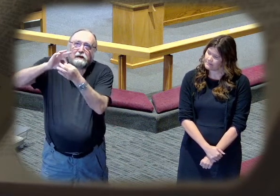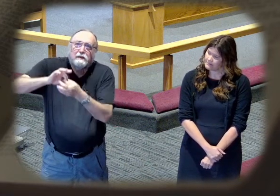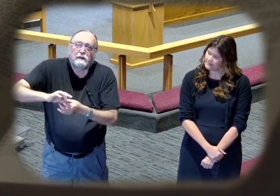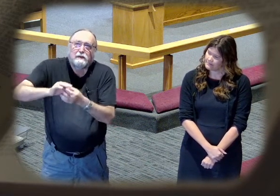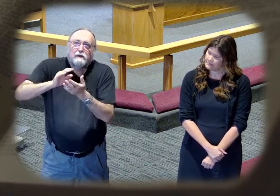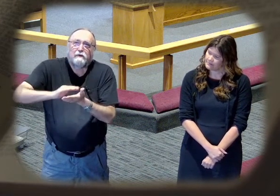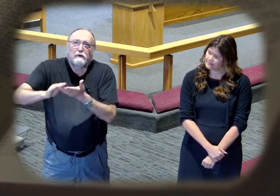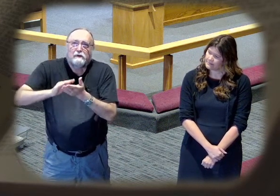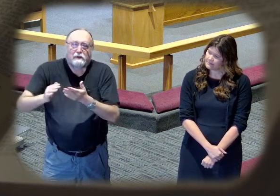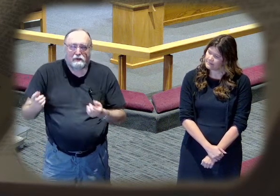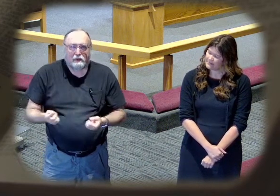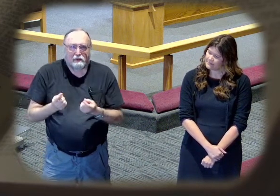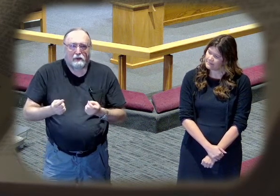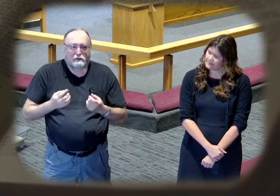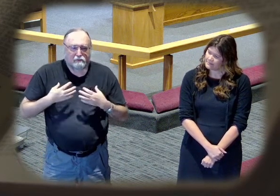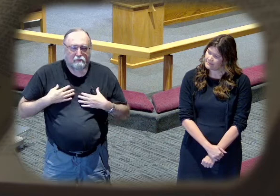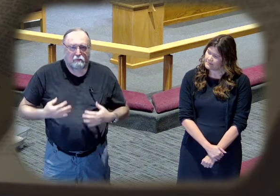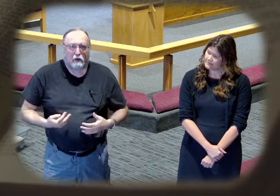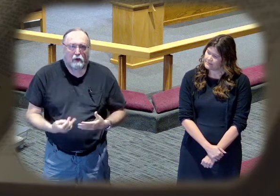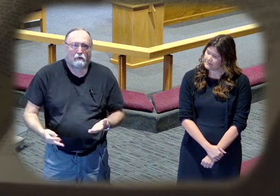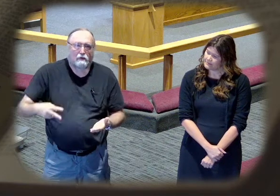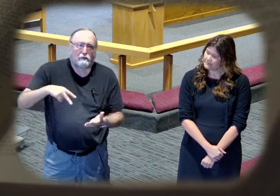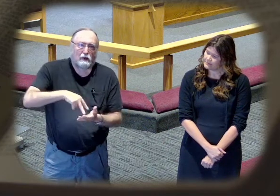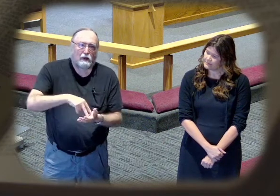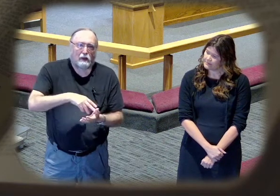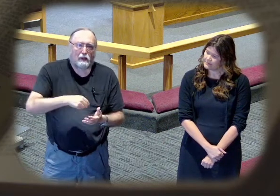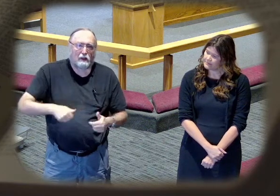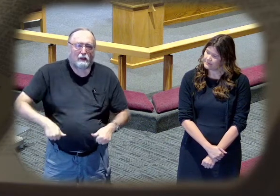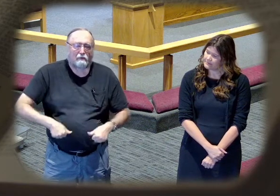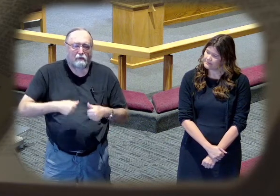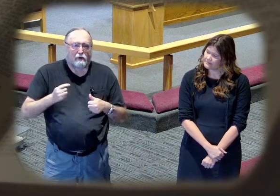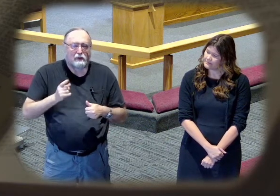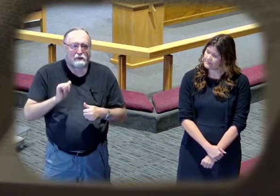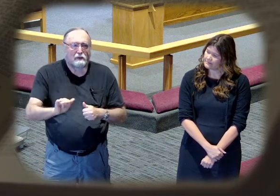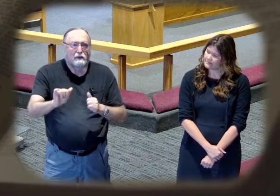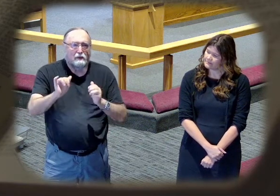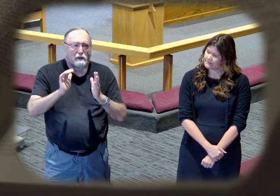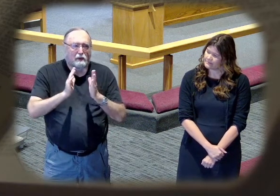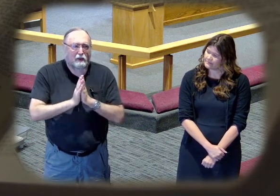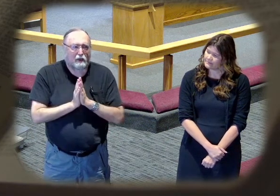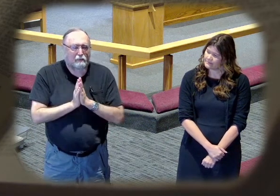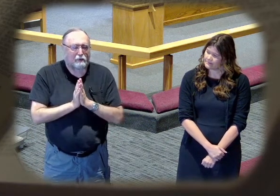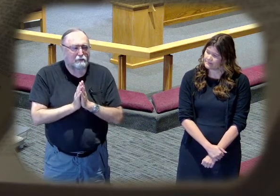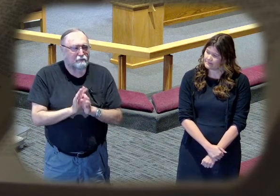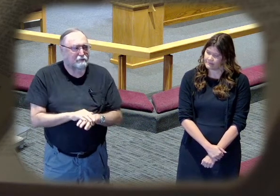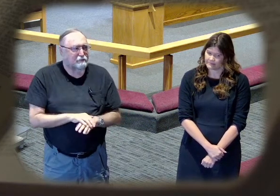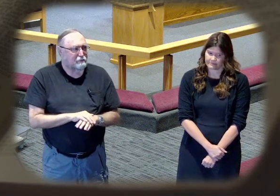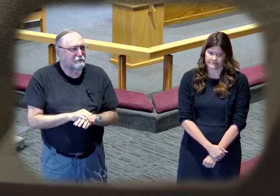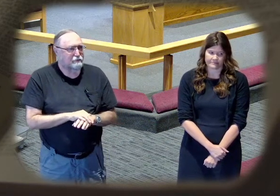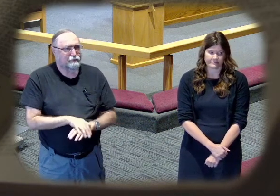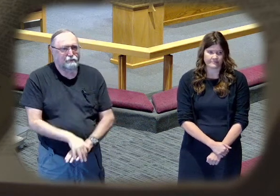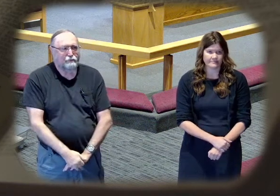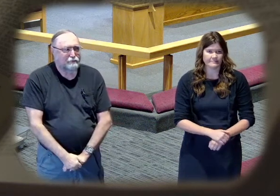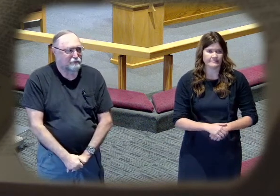of sins, the resurrection of the body, and the life everlasting.